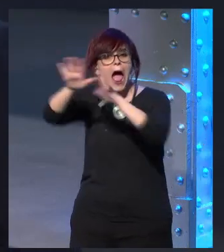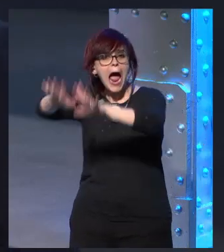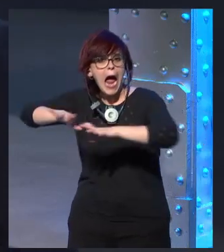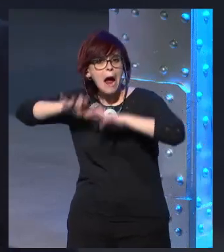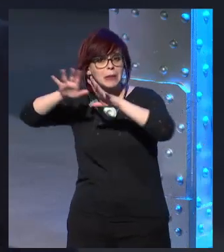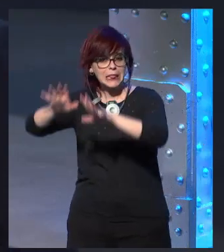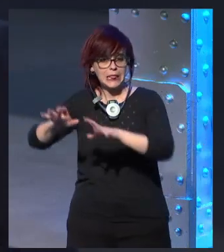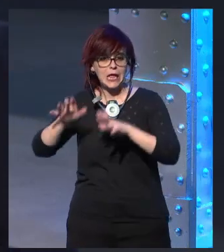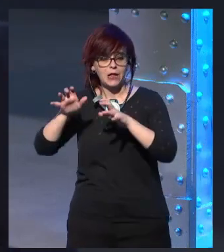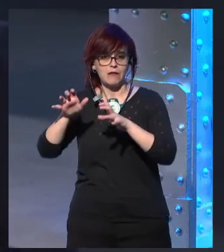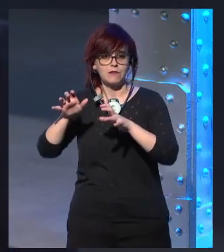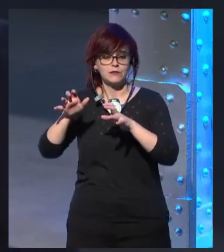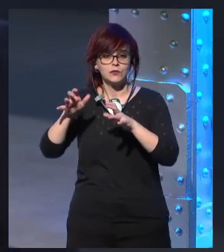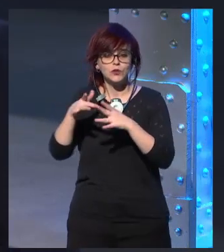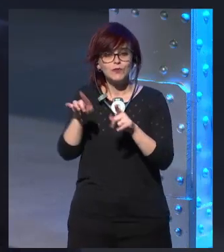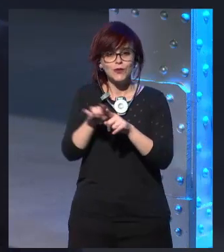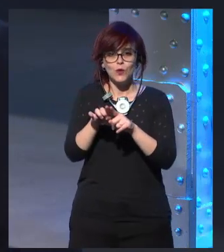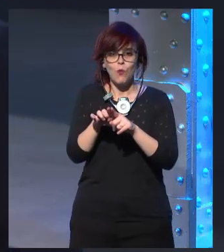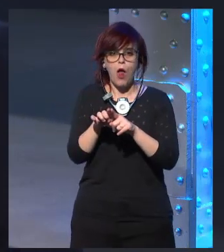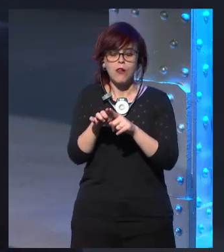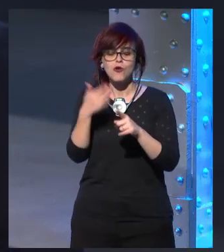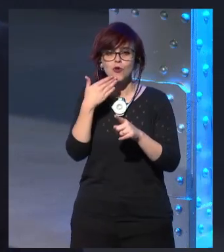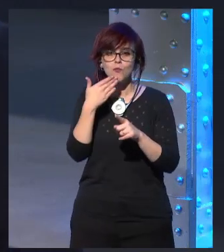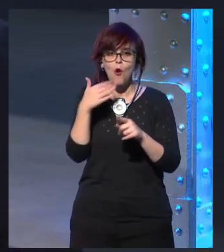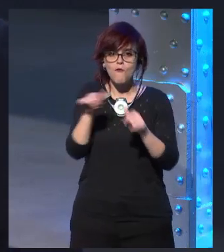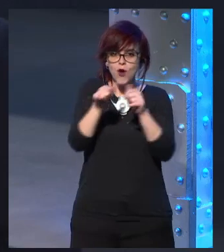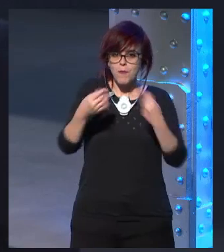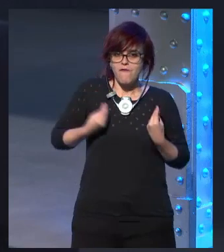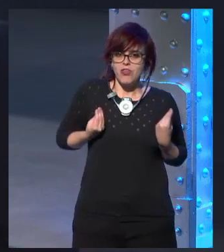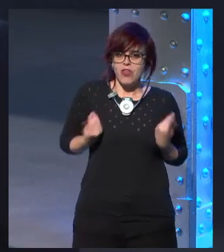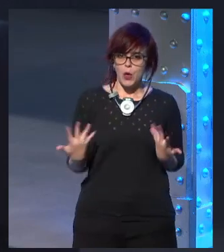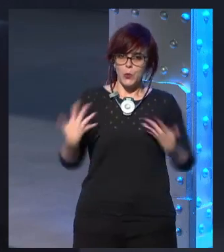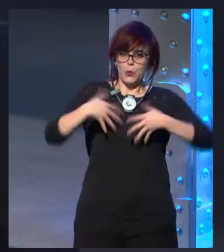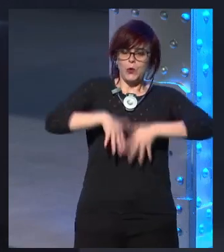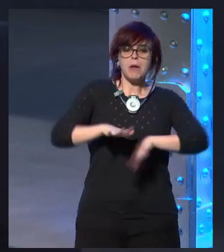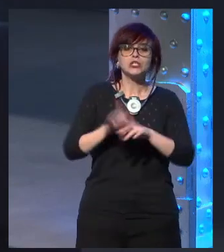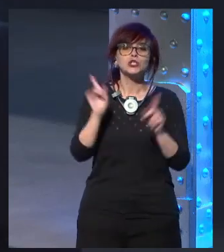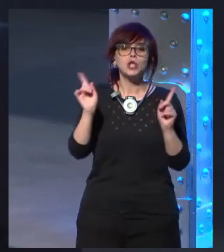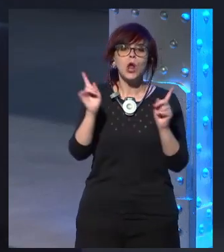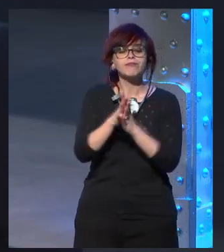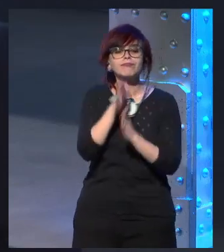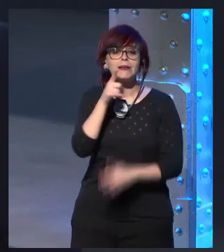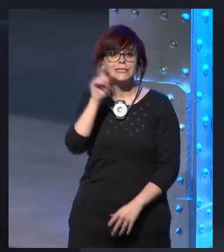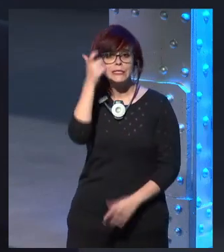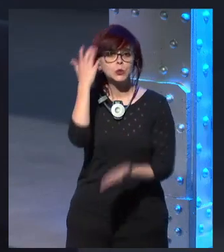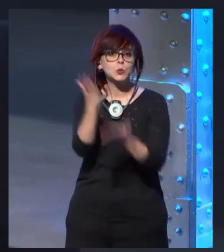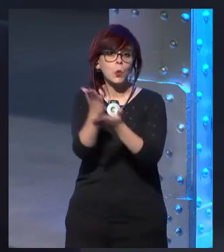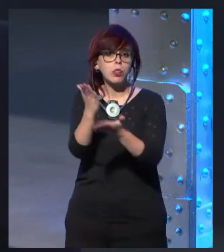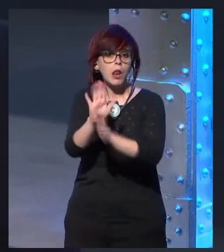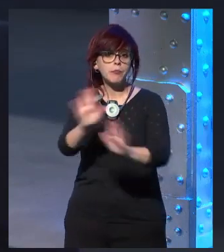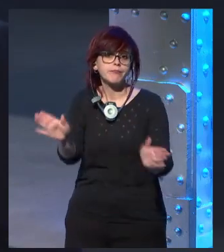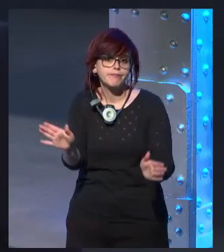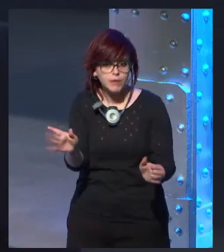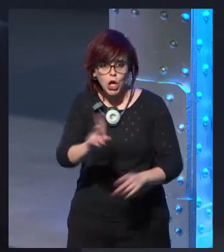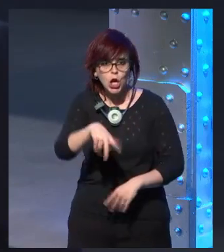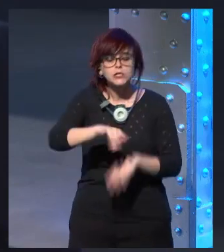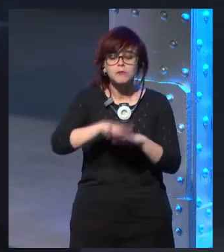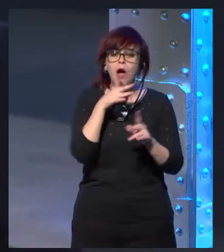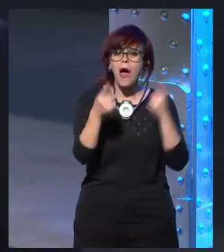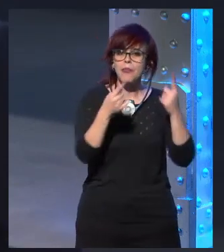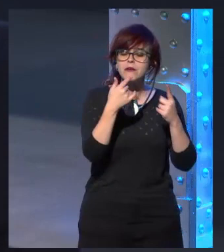learning. We should make learning a way of life and not a concept that, for example, involves learning.